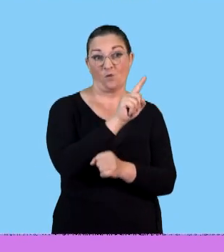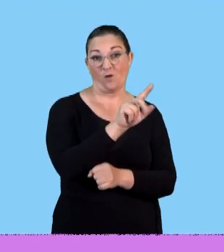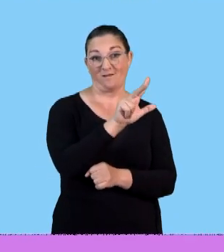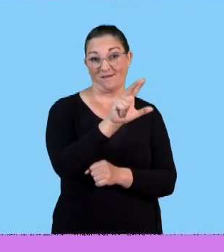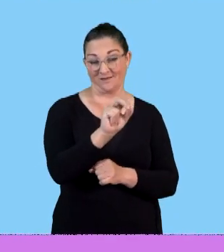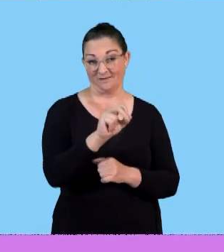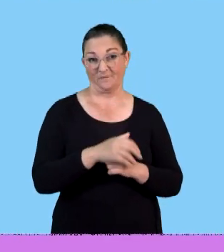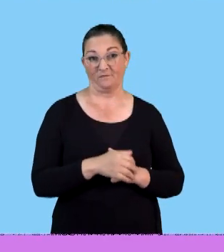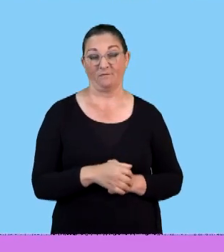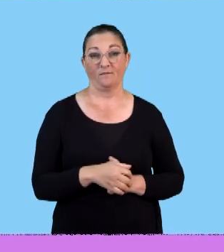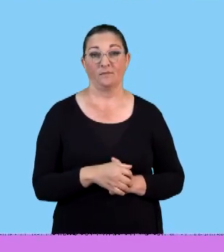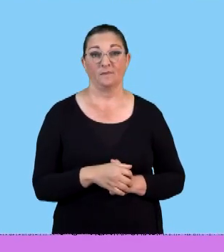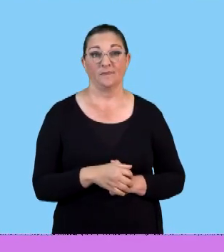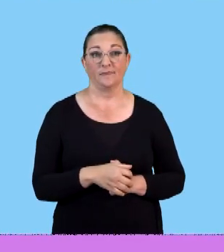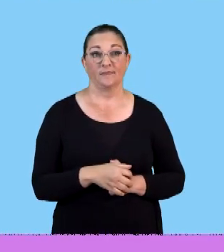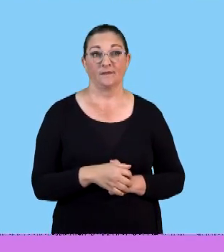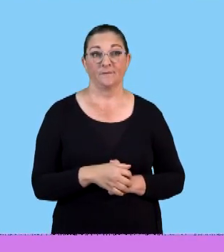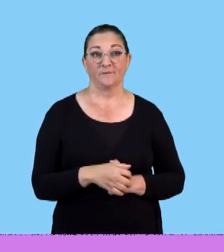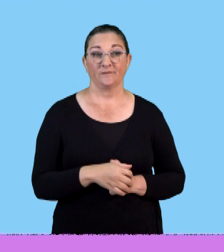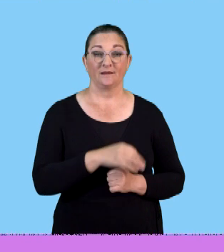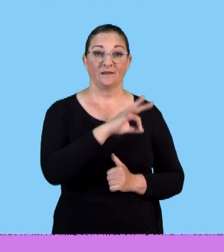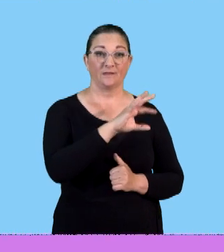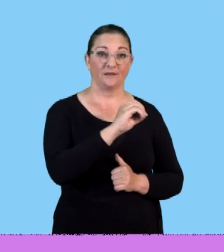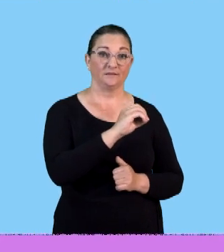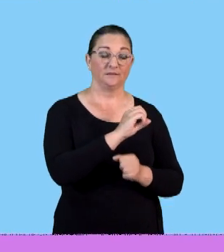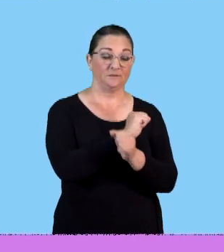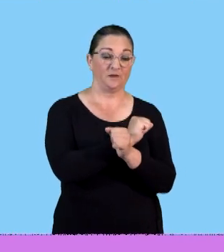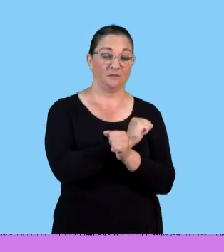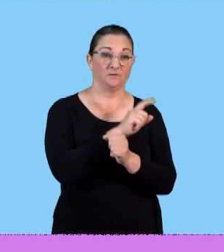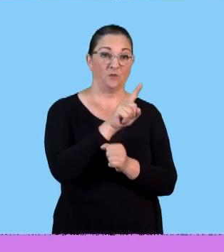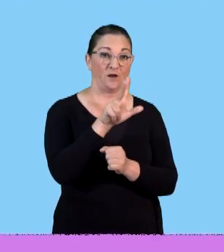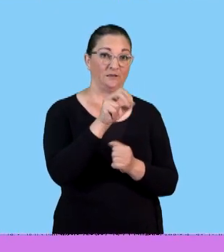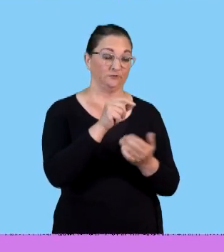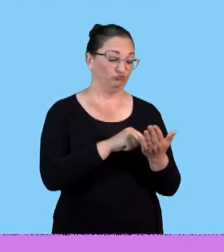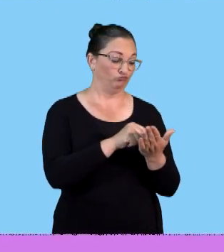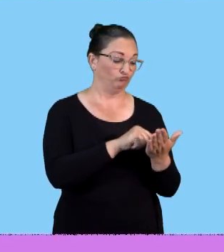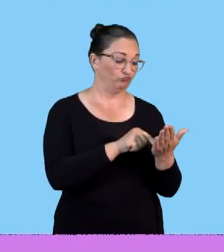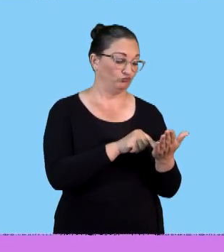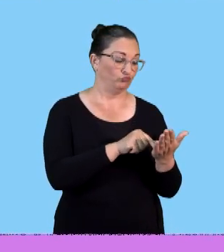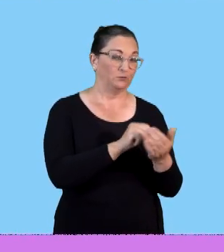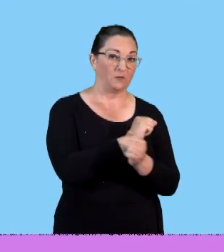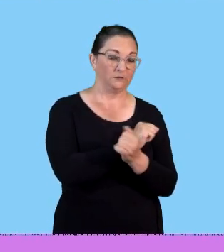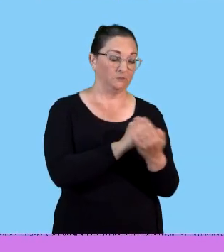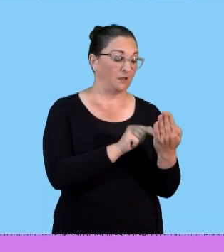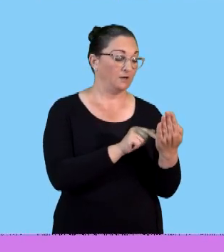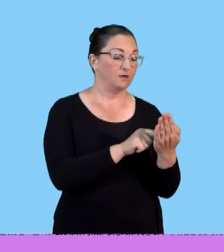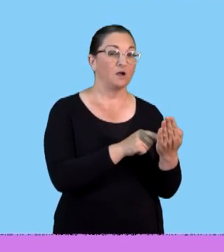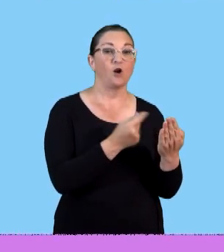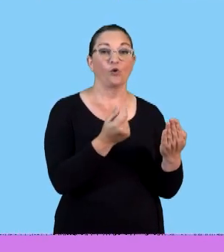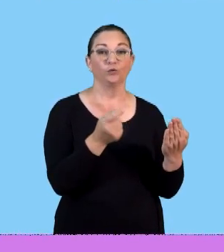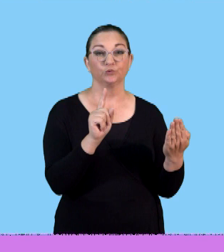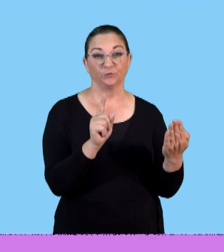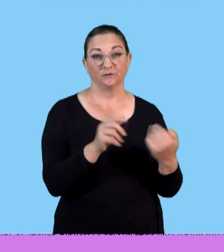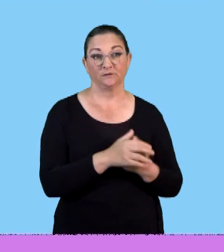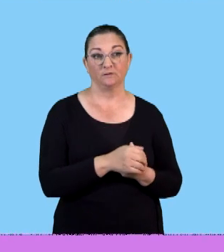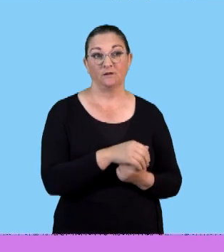multiply by 180. So 30 multiplied by 180. That will give